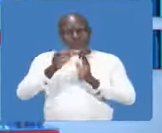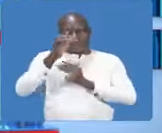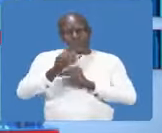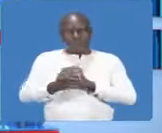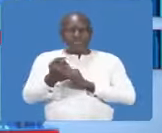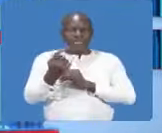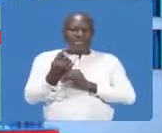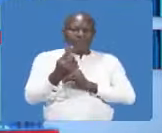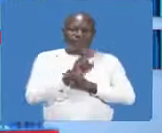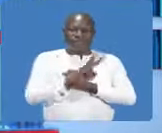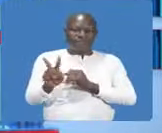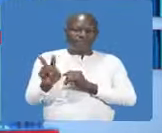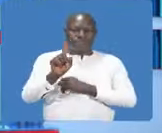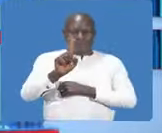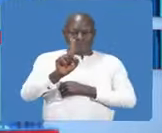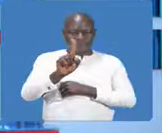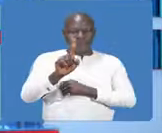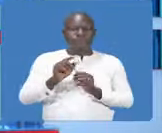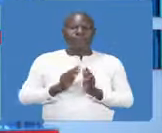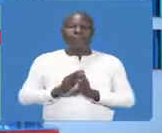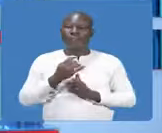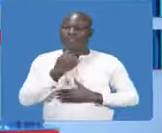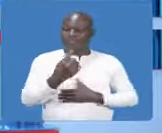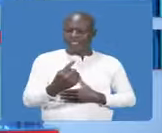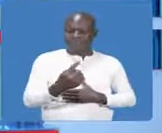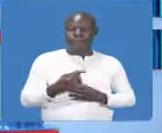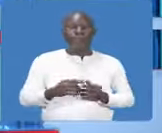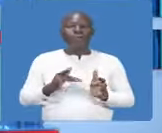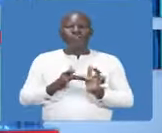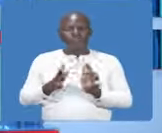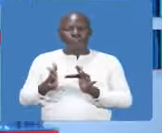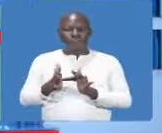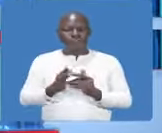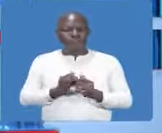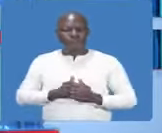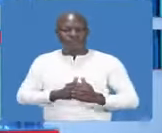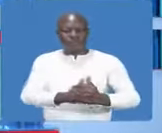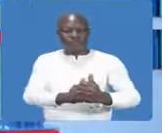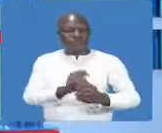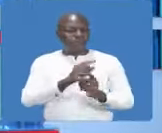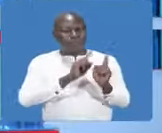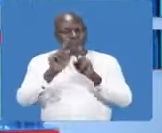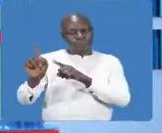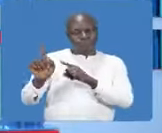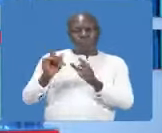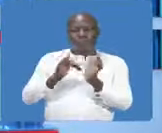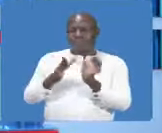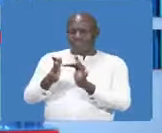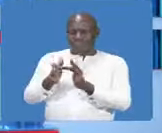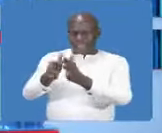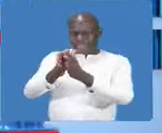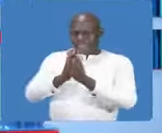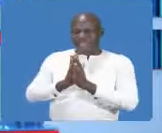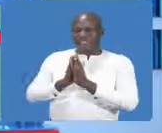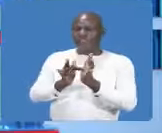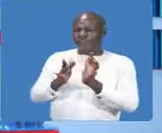11 verse 1 was say Yesu asuafo no ekɔ ne nkyɛn na ɔmukeka kyerɛ